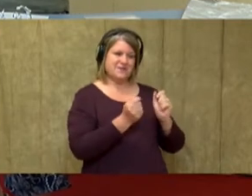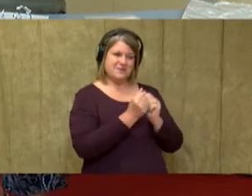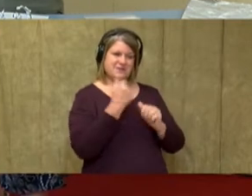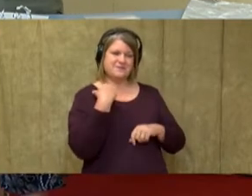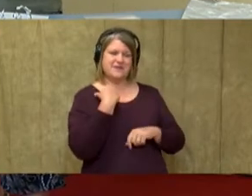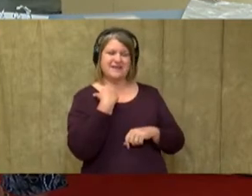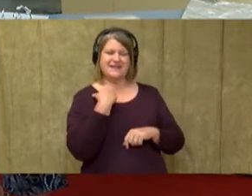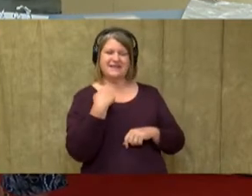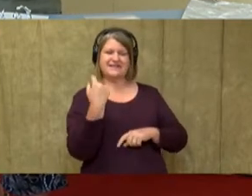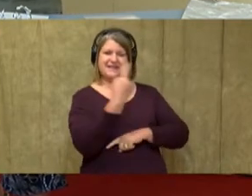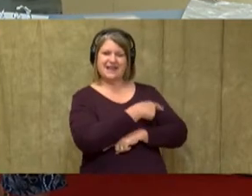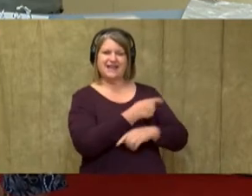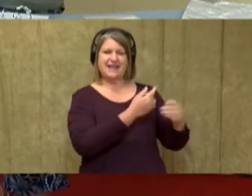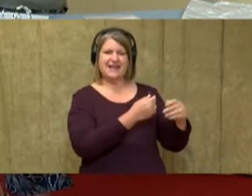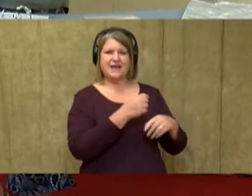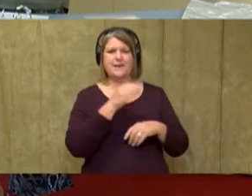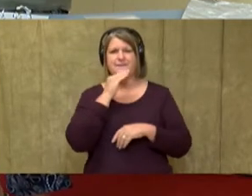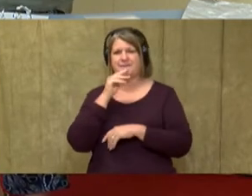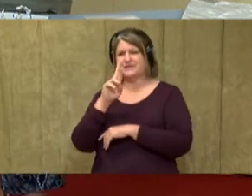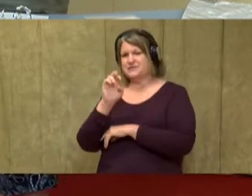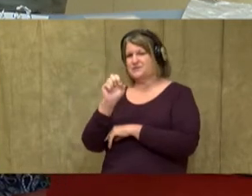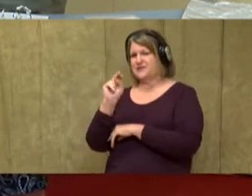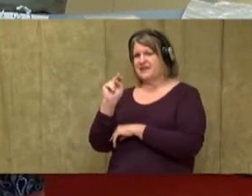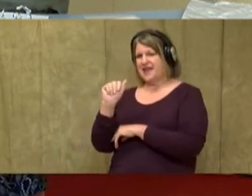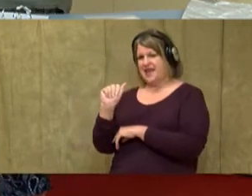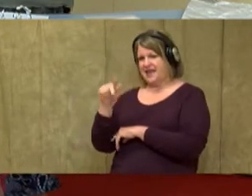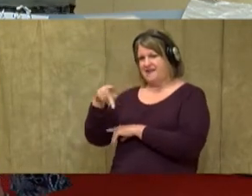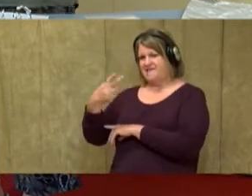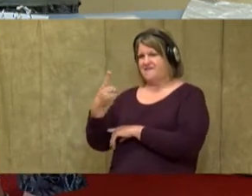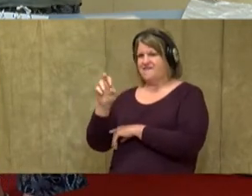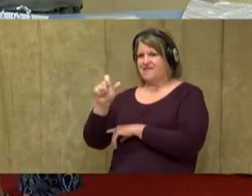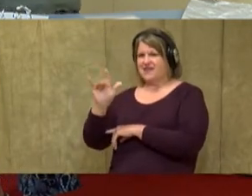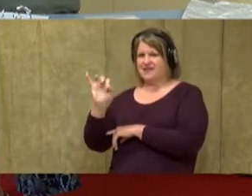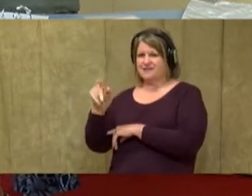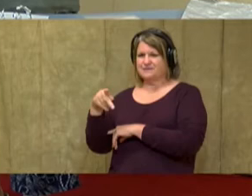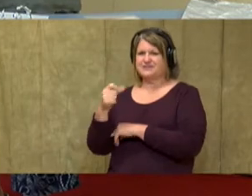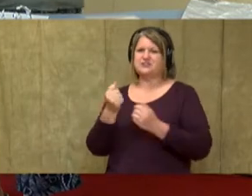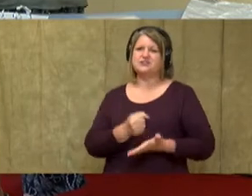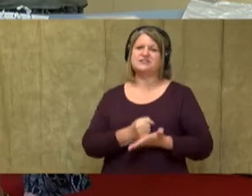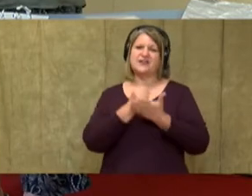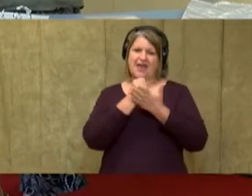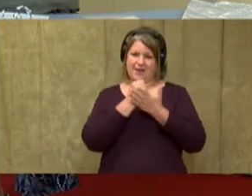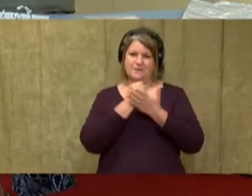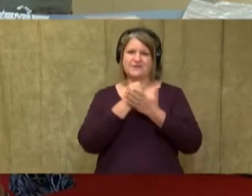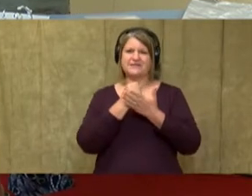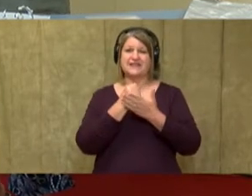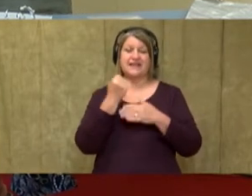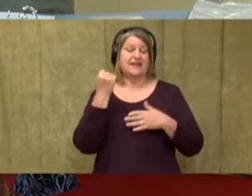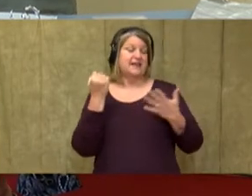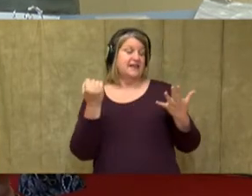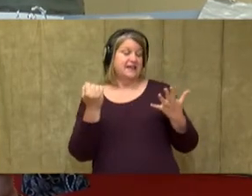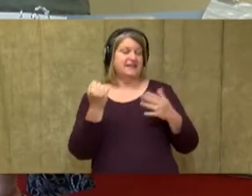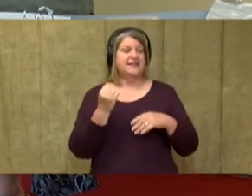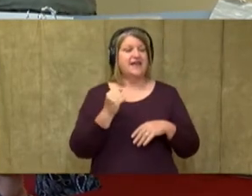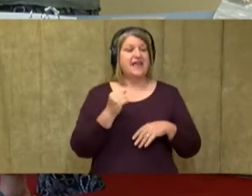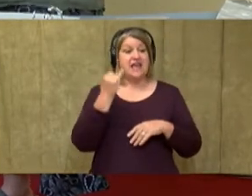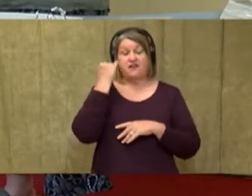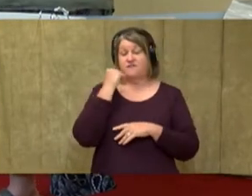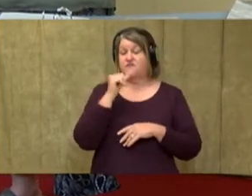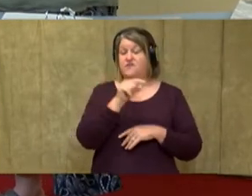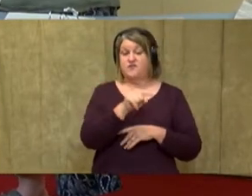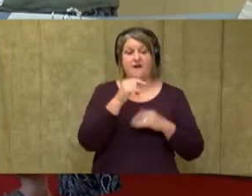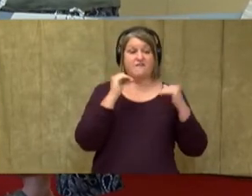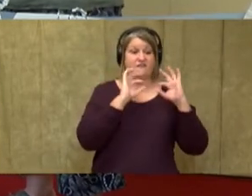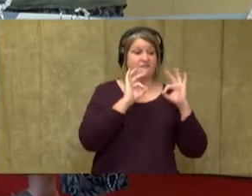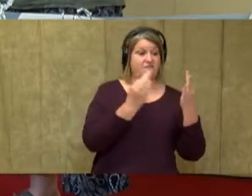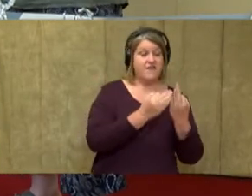some different poses for us to get these gesture drawings. But if your family or your brother or sister wants to do a